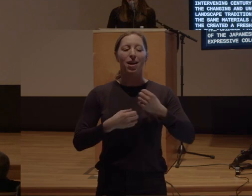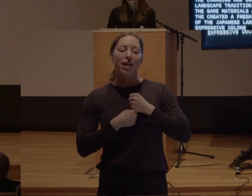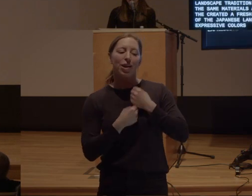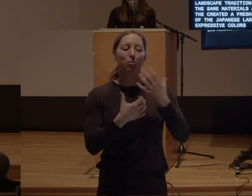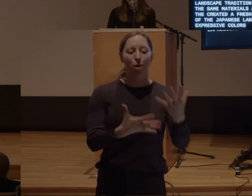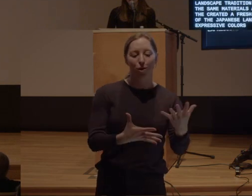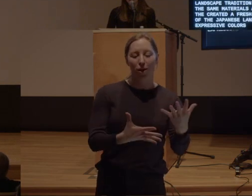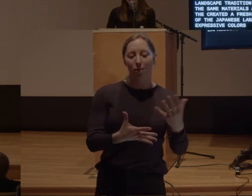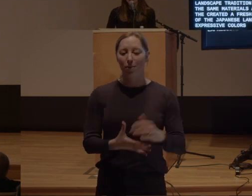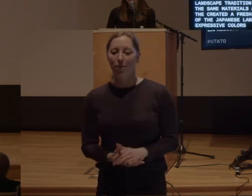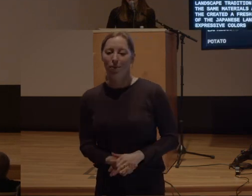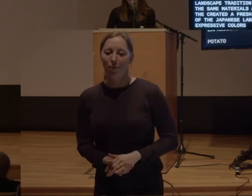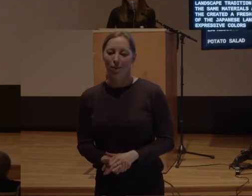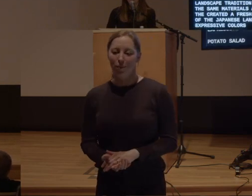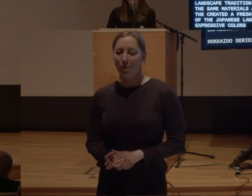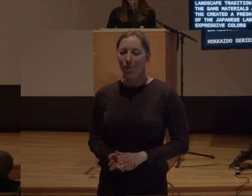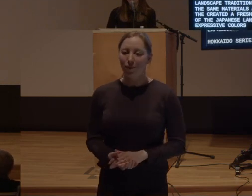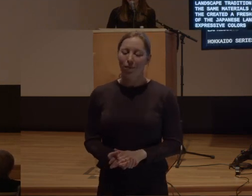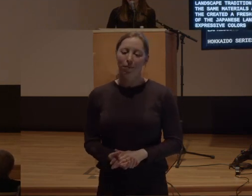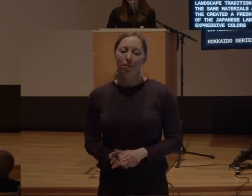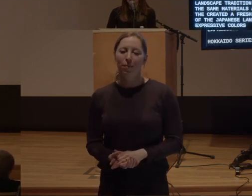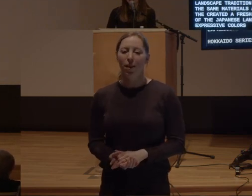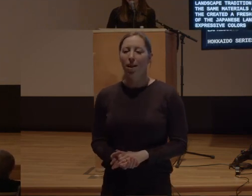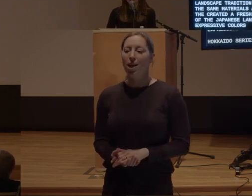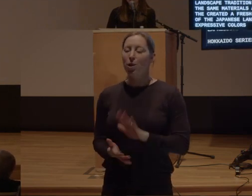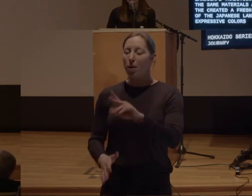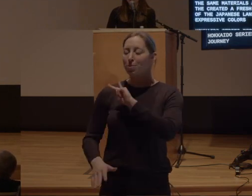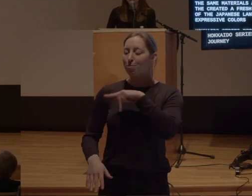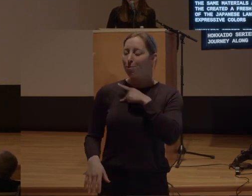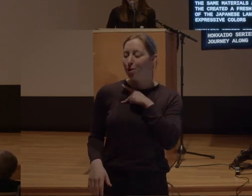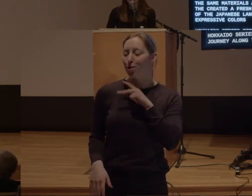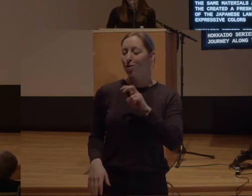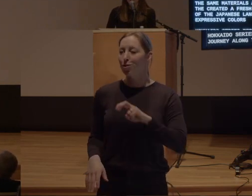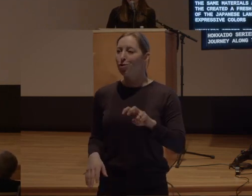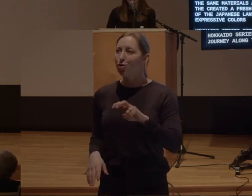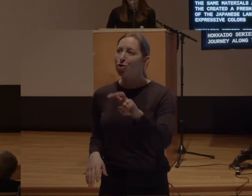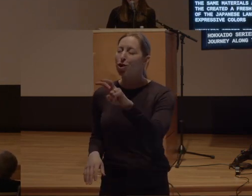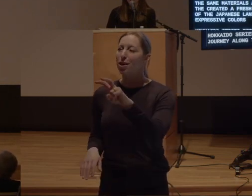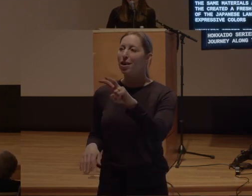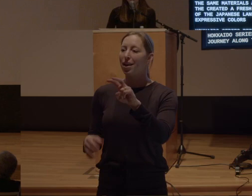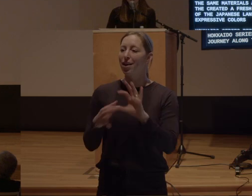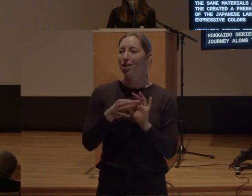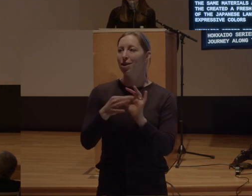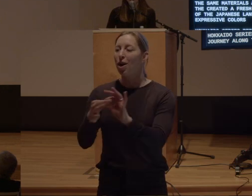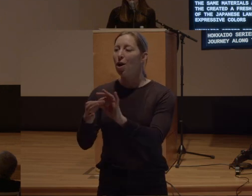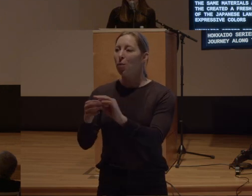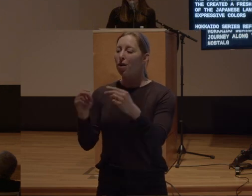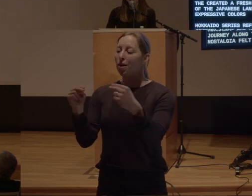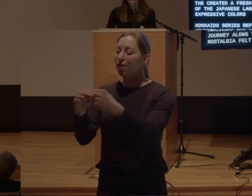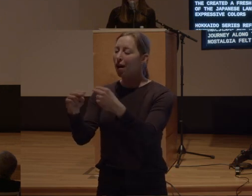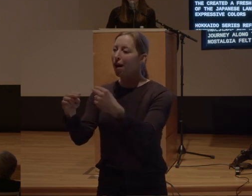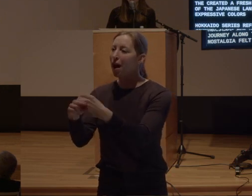Sekino's Tokaido series reflects not just his personal journey along the highway, but the sense of nostalgia felt